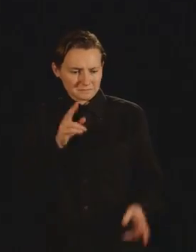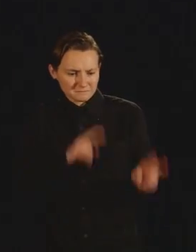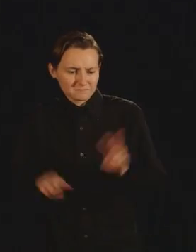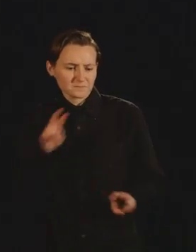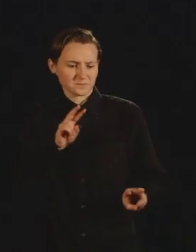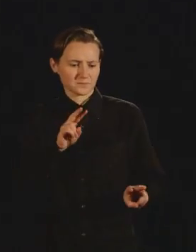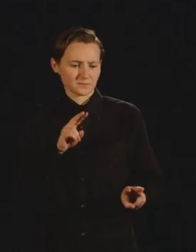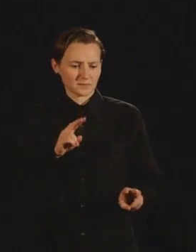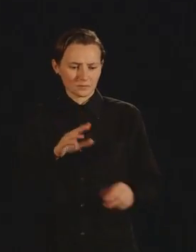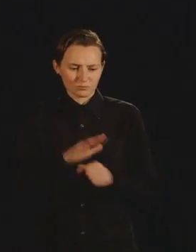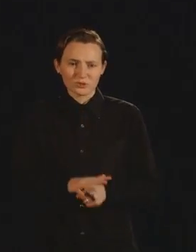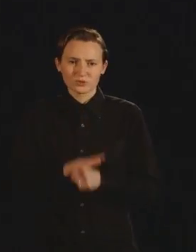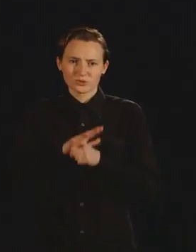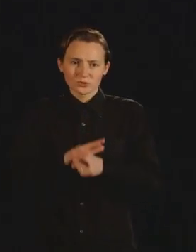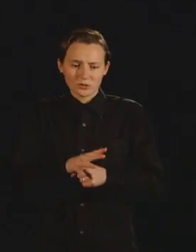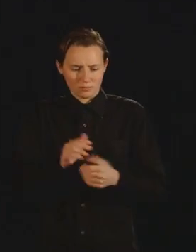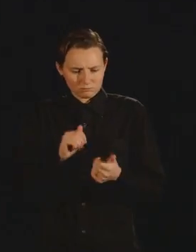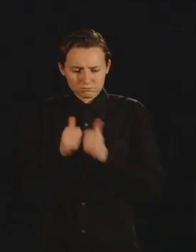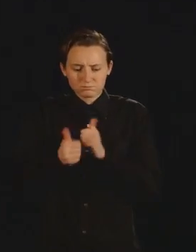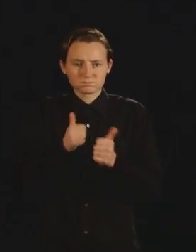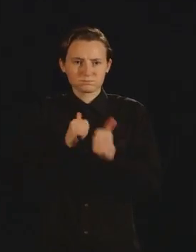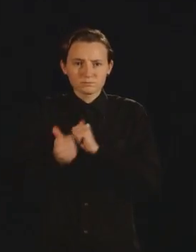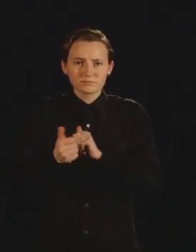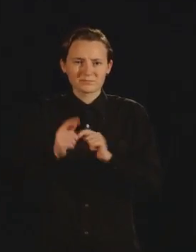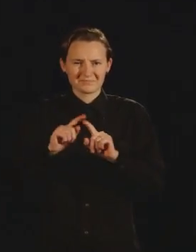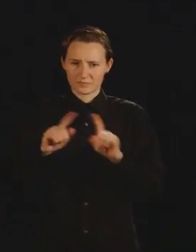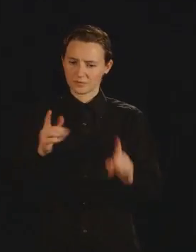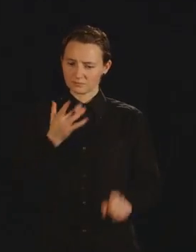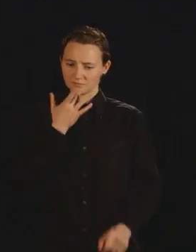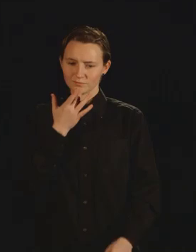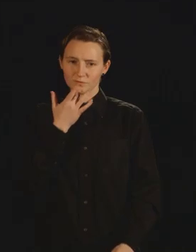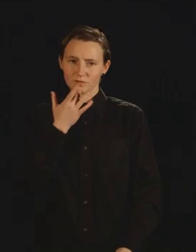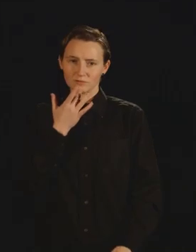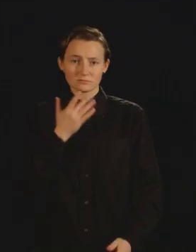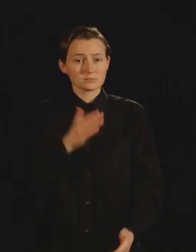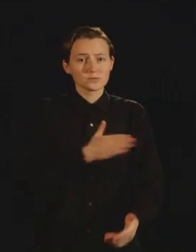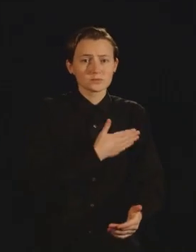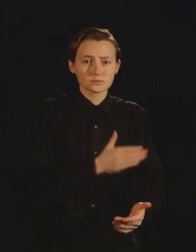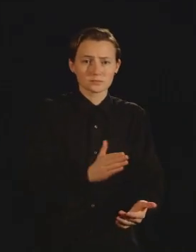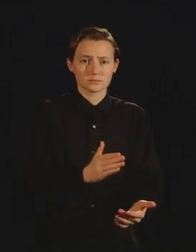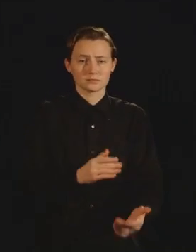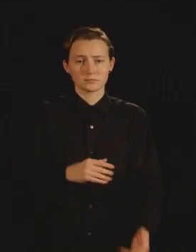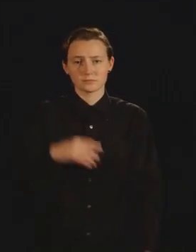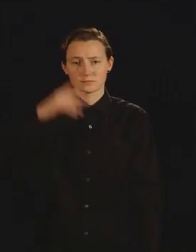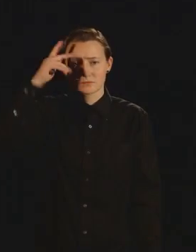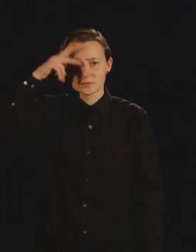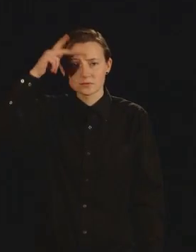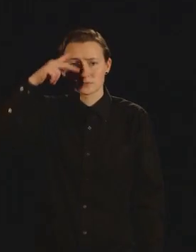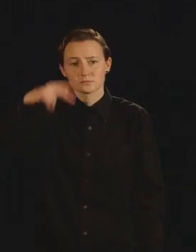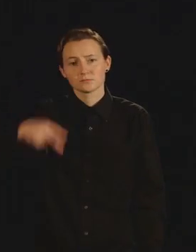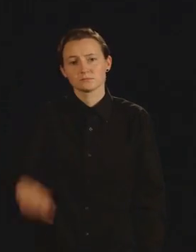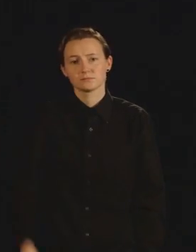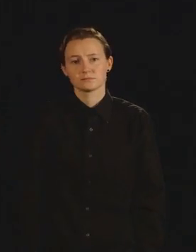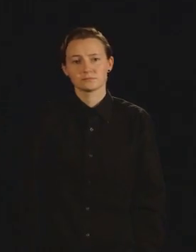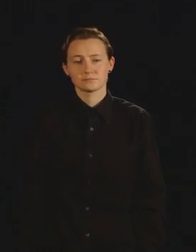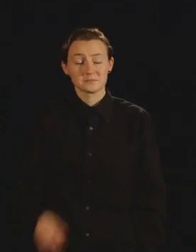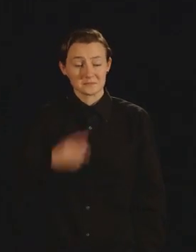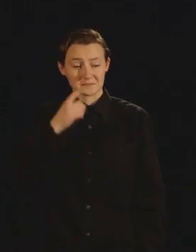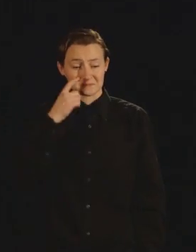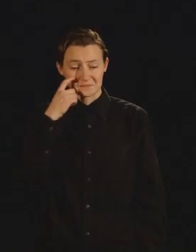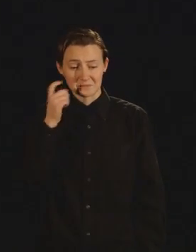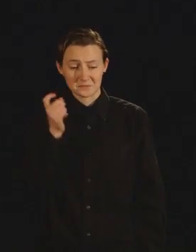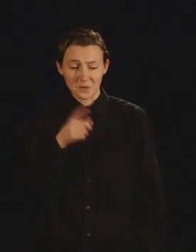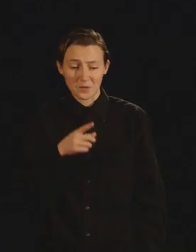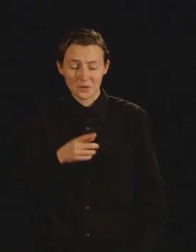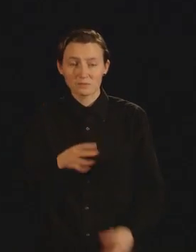to perform athletically beyond anything else, even when their interests lied more in areas like music and philosophy.